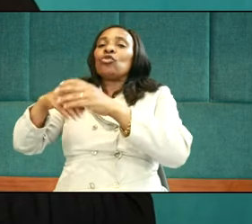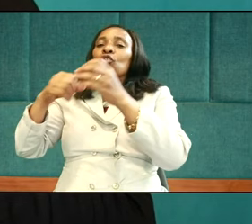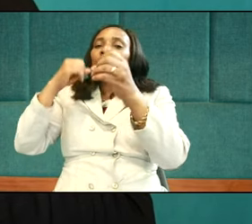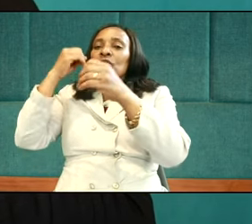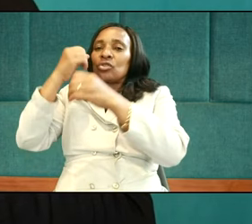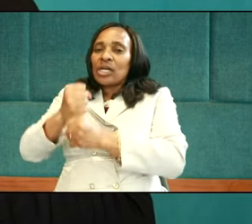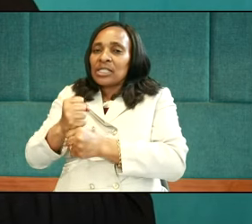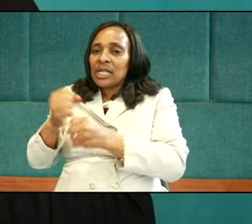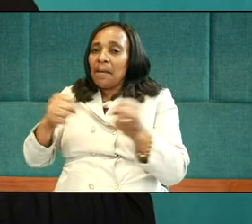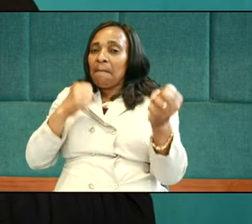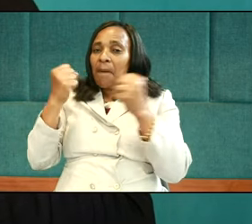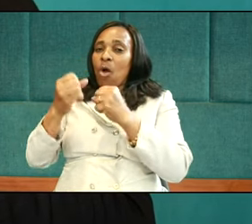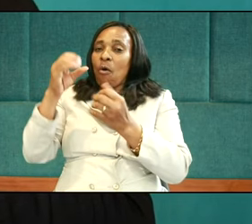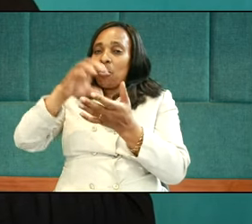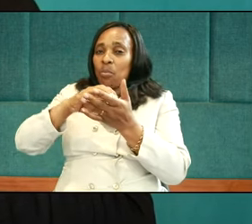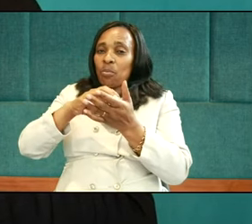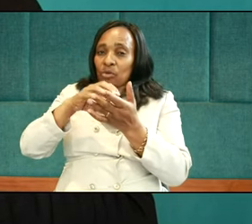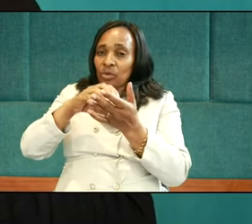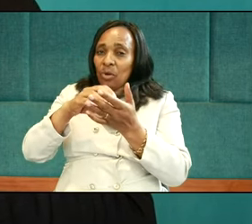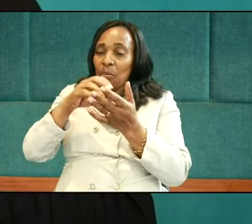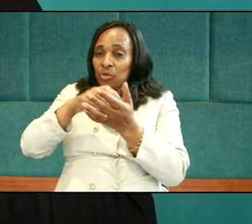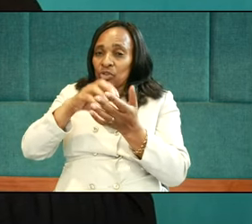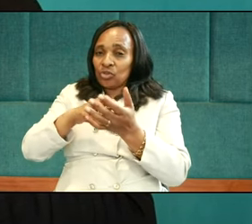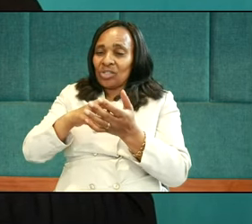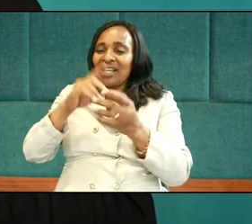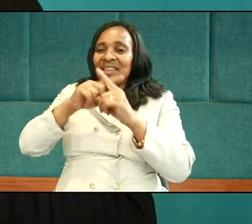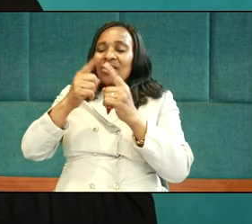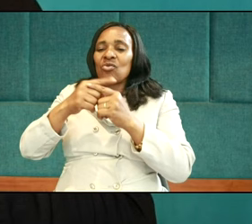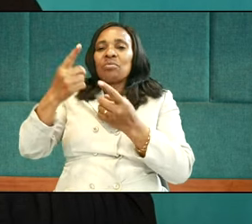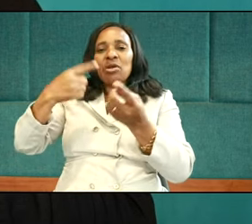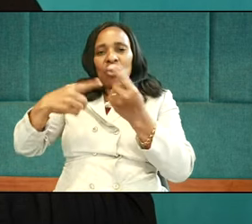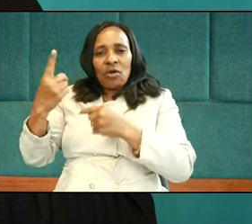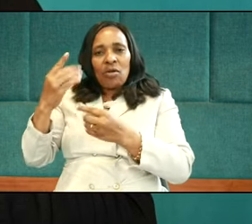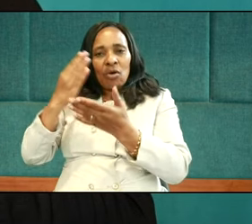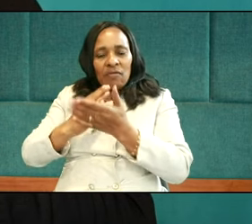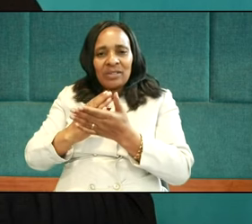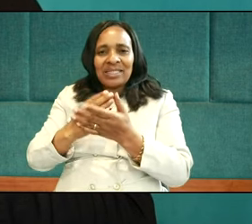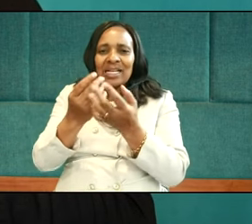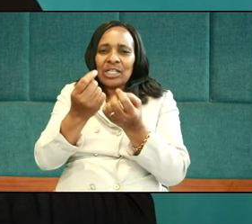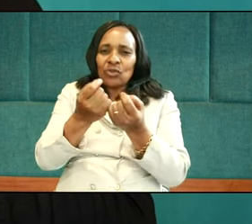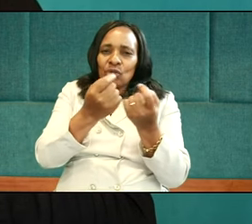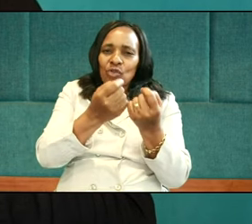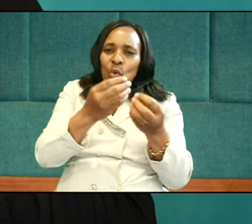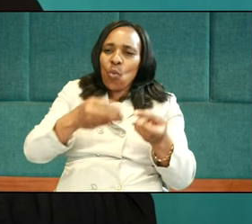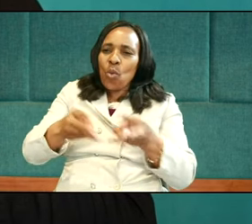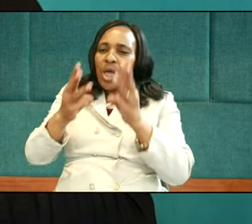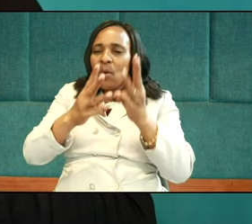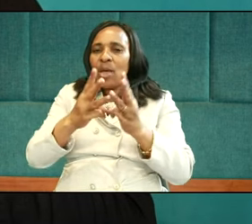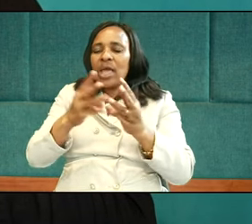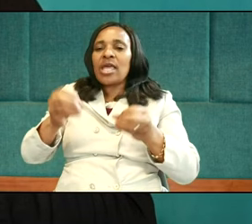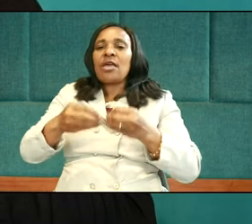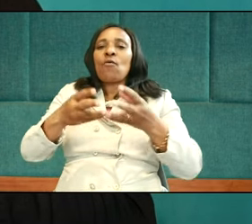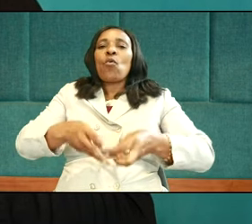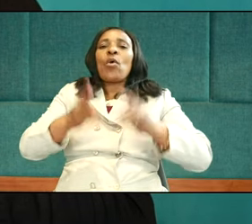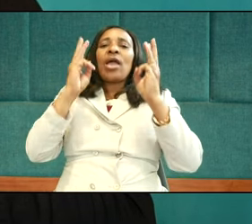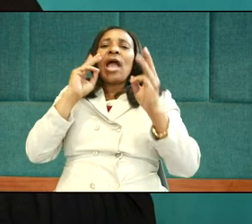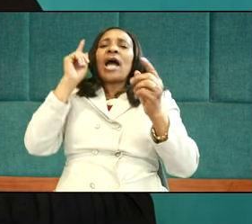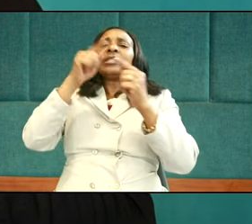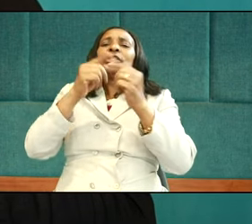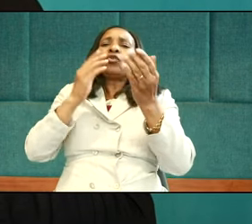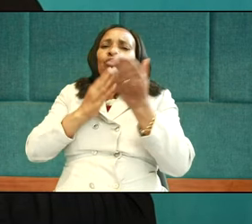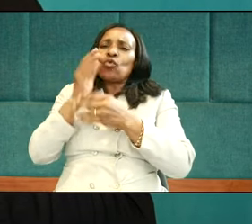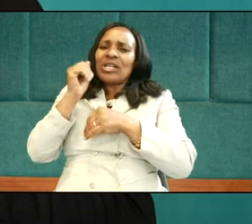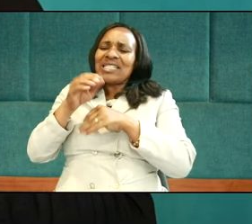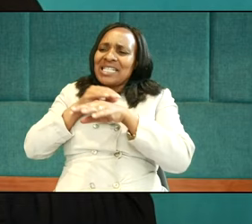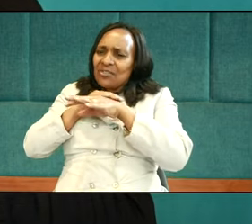position and in the strongholds that he fortified. Little by little, he gave way to inherited weakness until he threw his